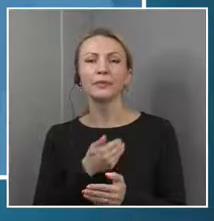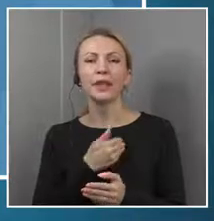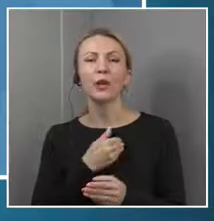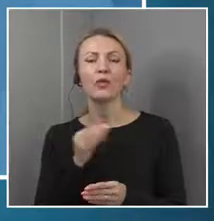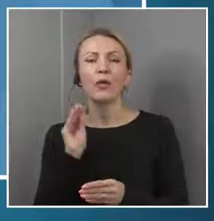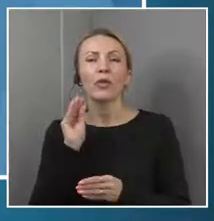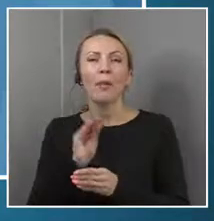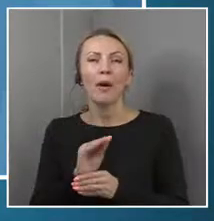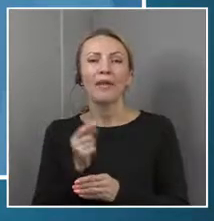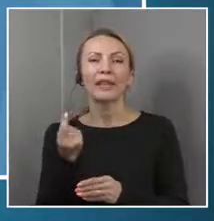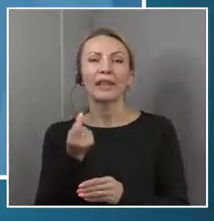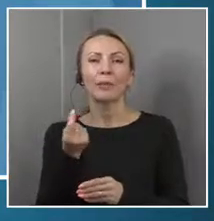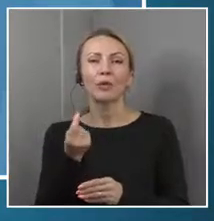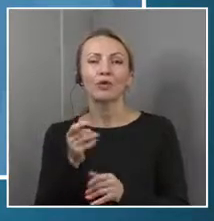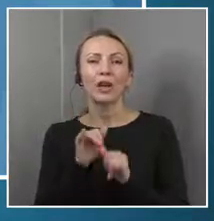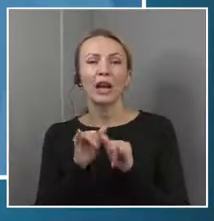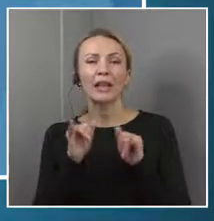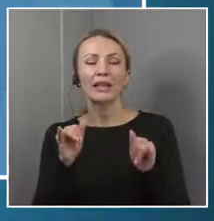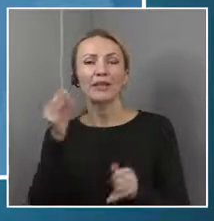I wanted to add a few things.